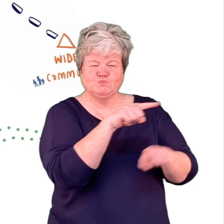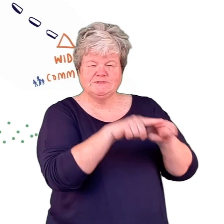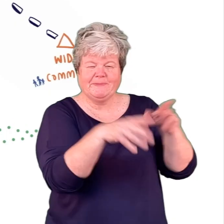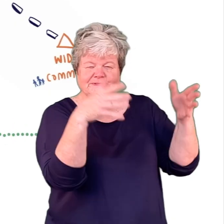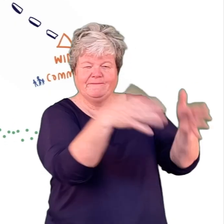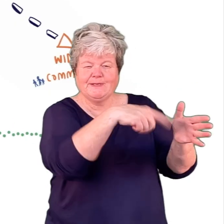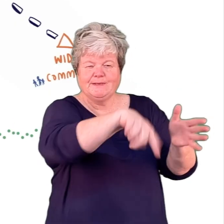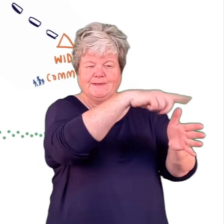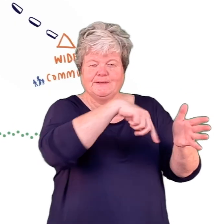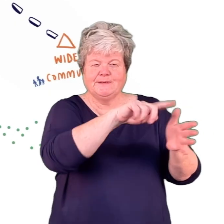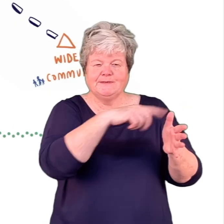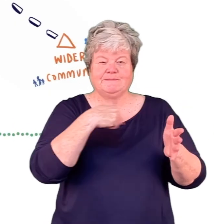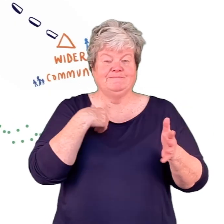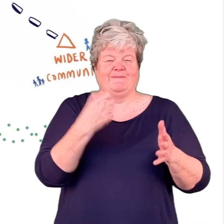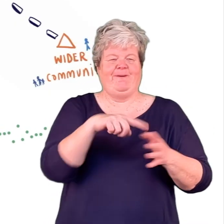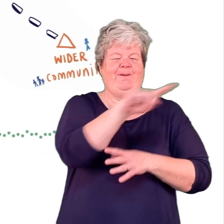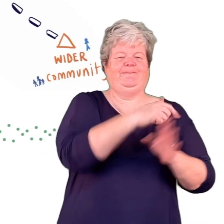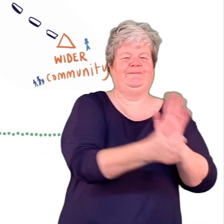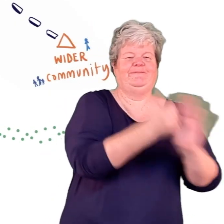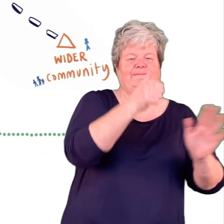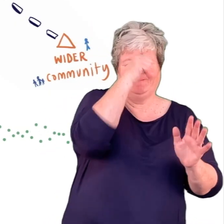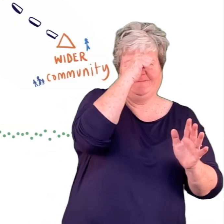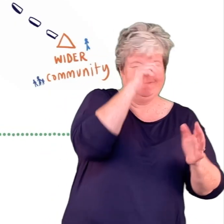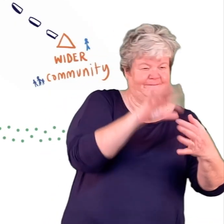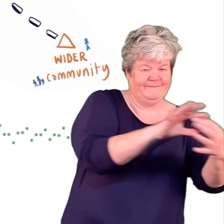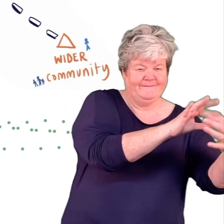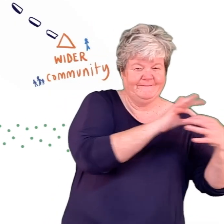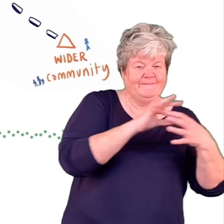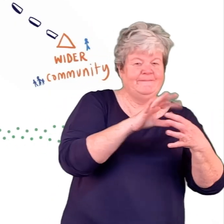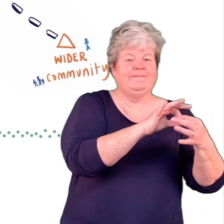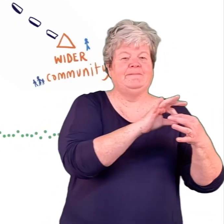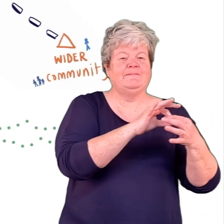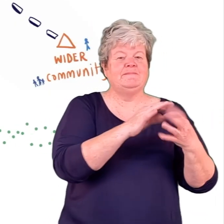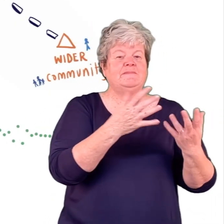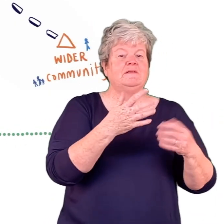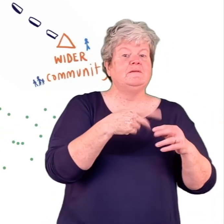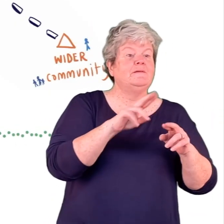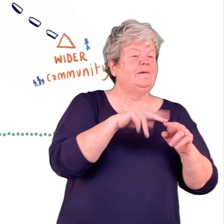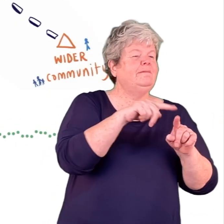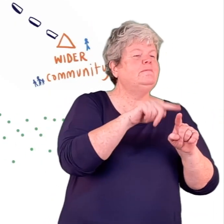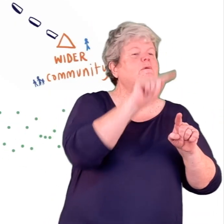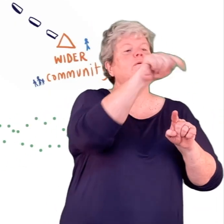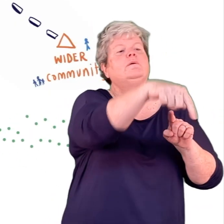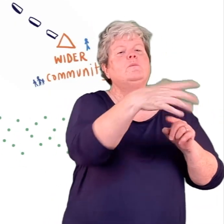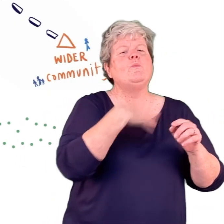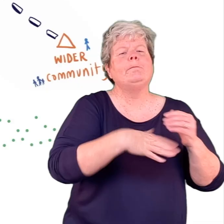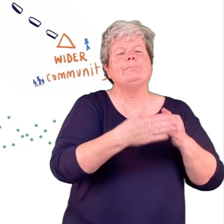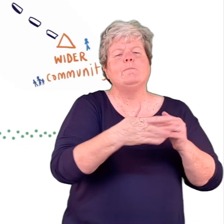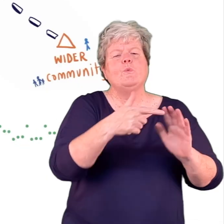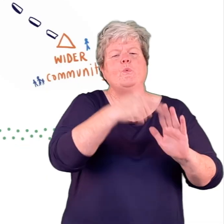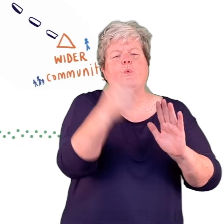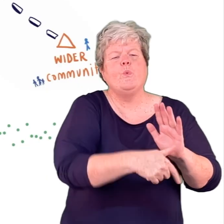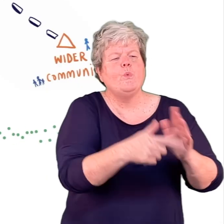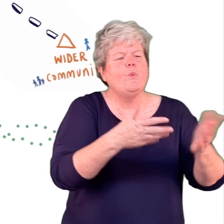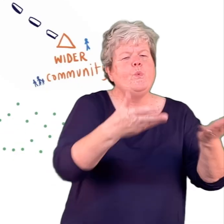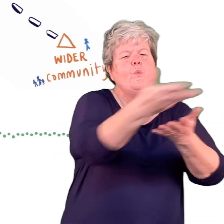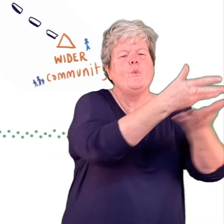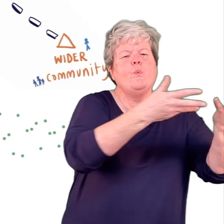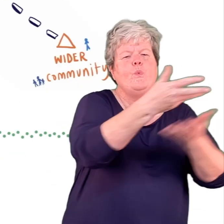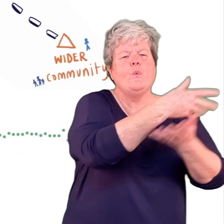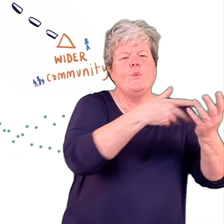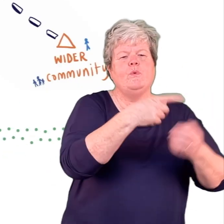a very specific demographic, we do have networks within the Elders Council. If they are looking to do